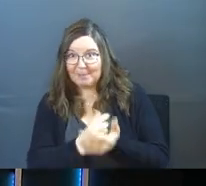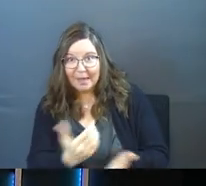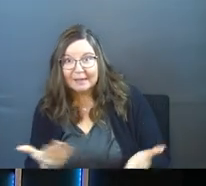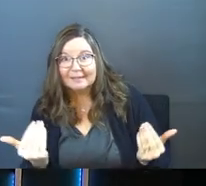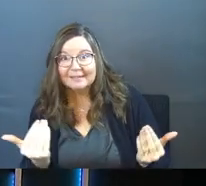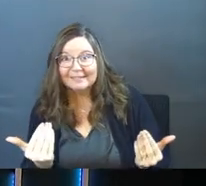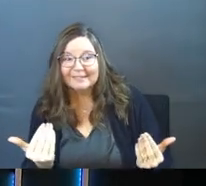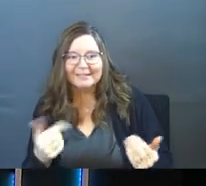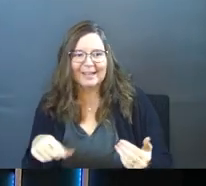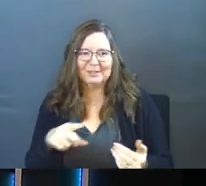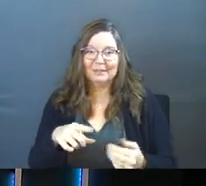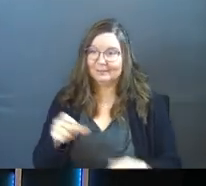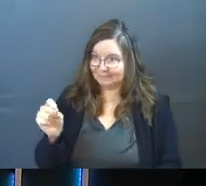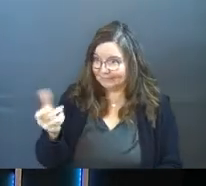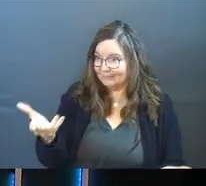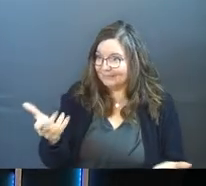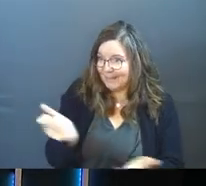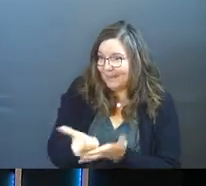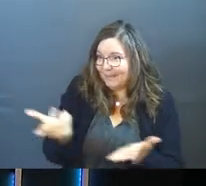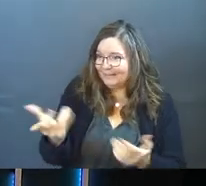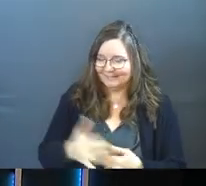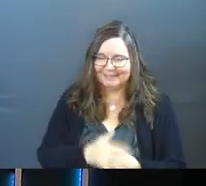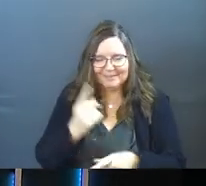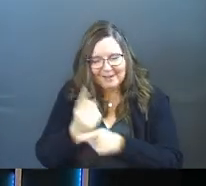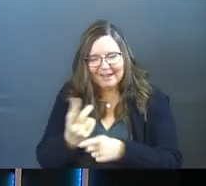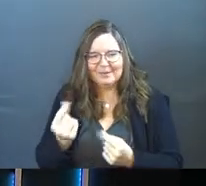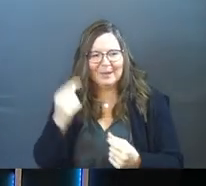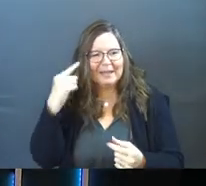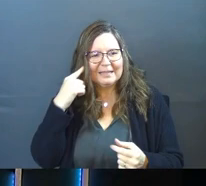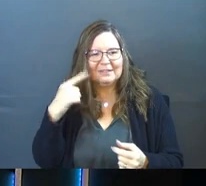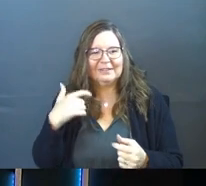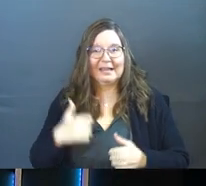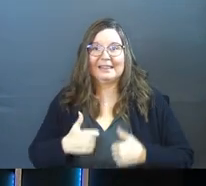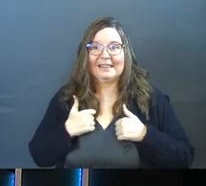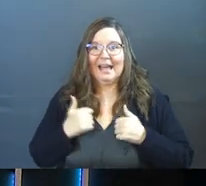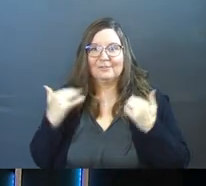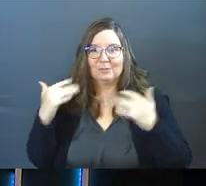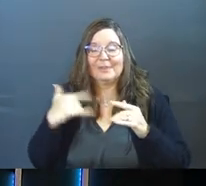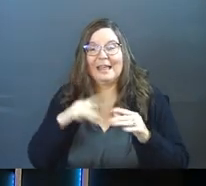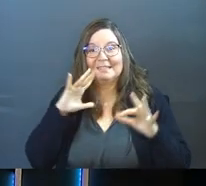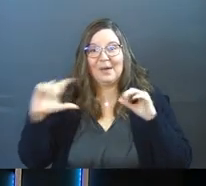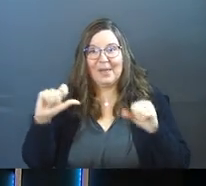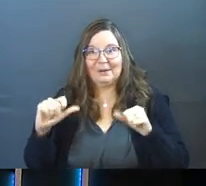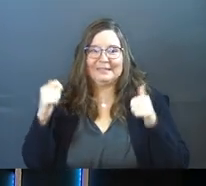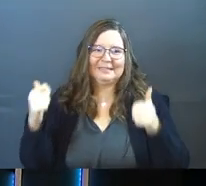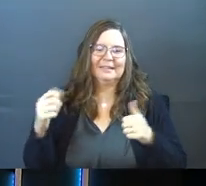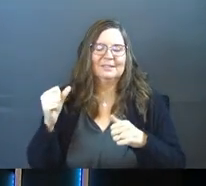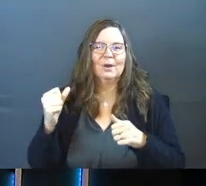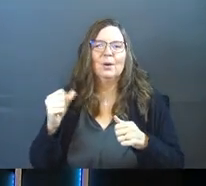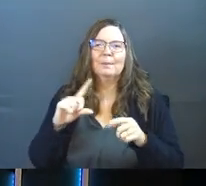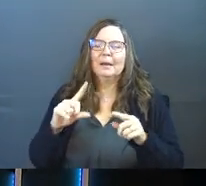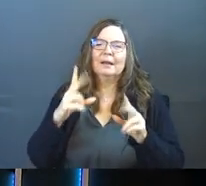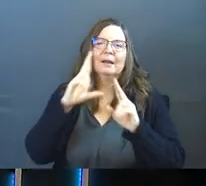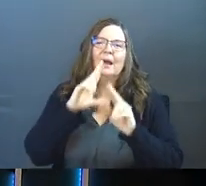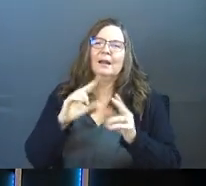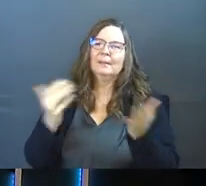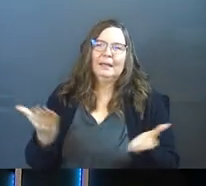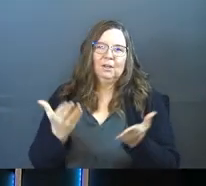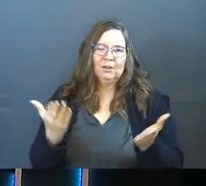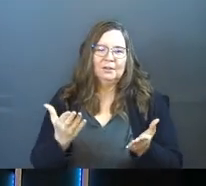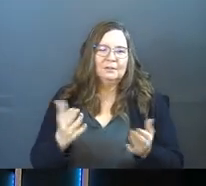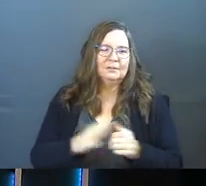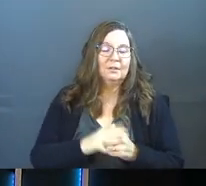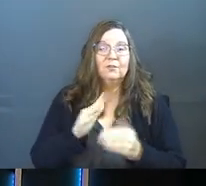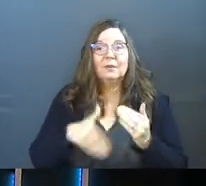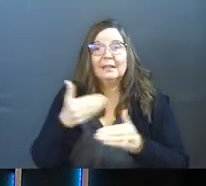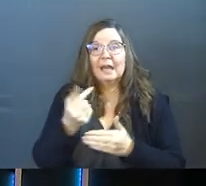amen, and you guys say, amen. Yeah, you do. I can hear you on the live stream. Like, that's how loud it is. So, but just an honor to be here. Hey,